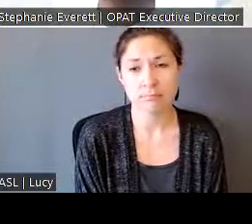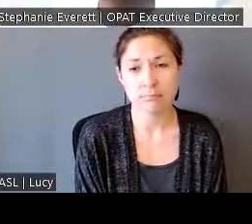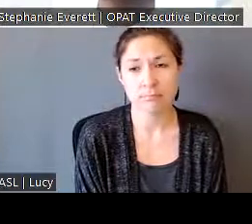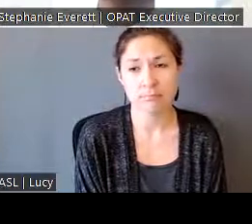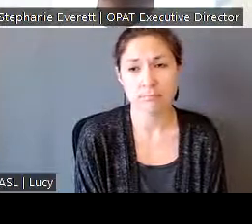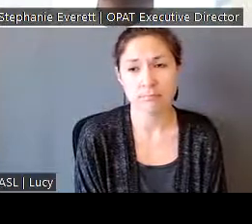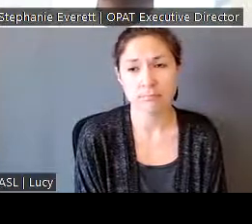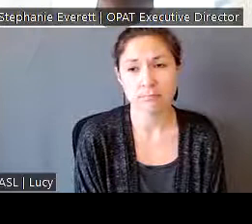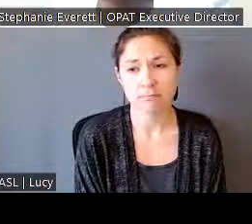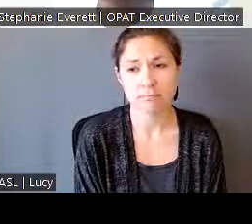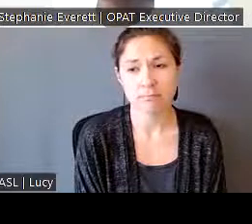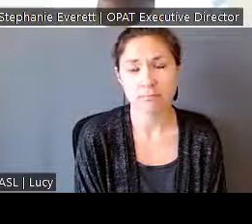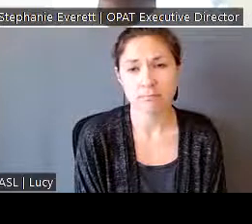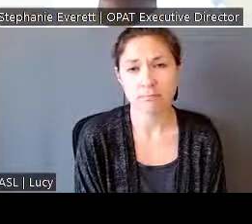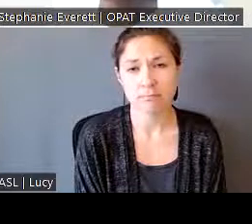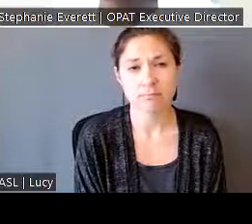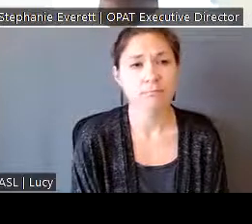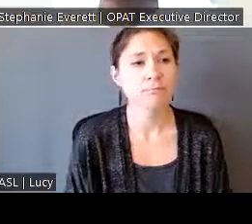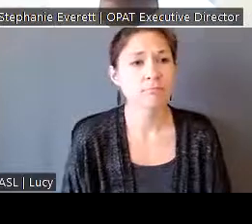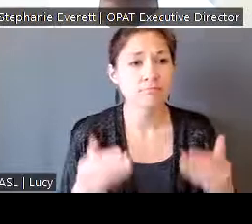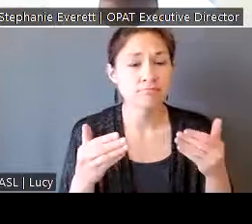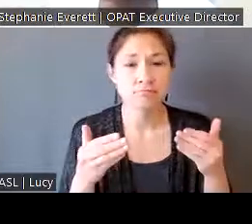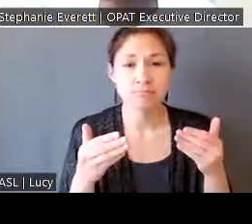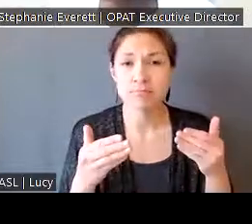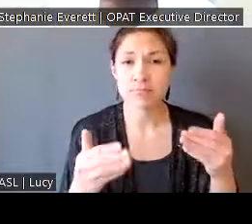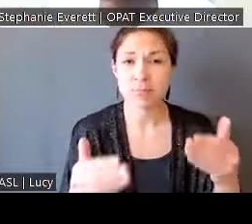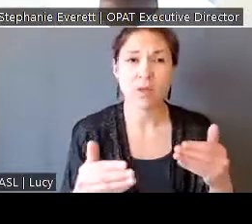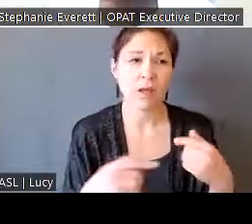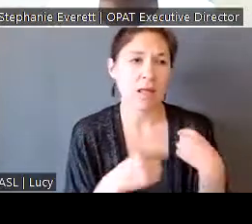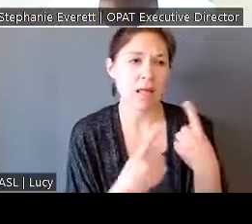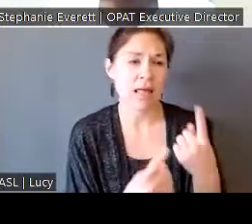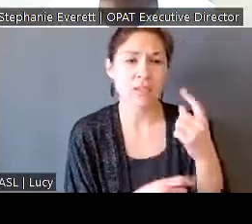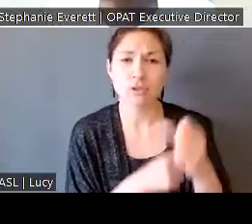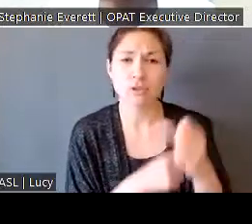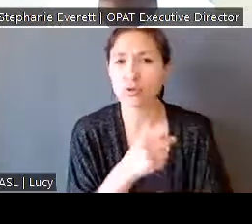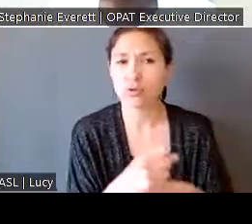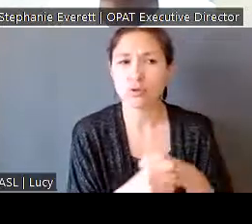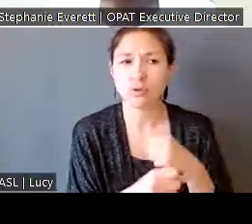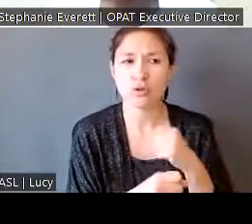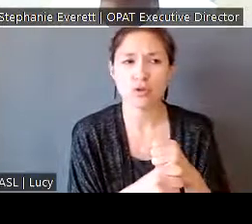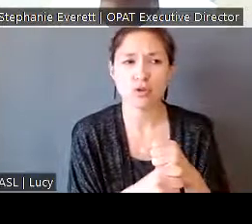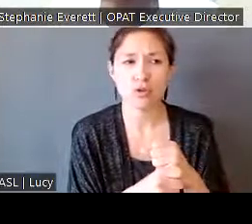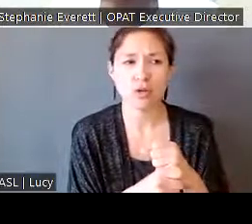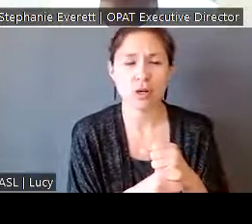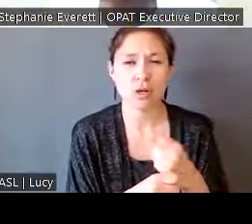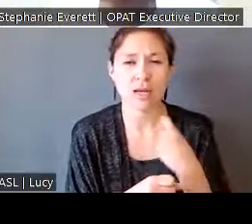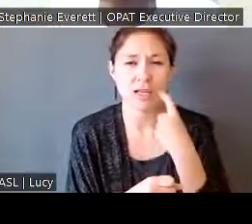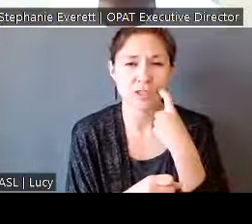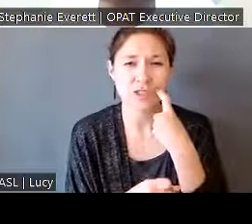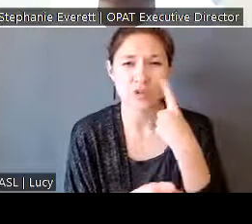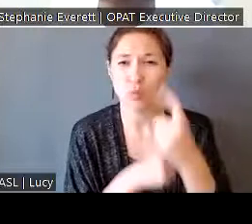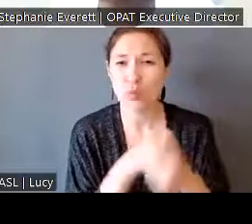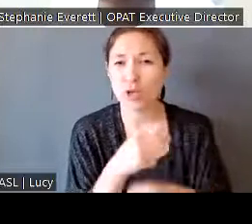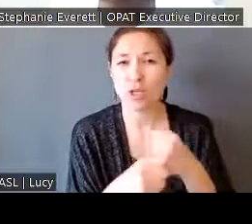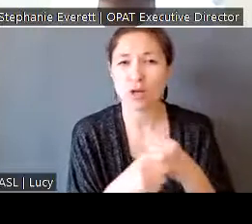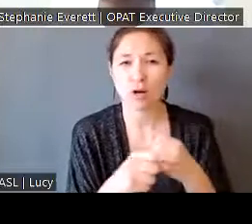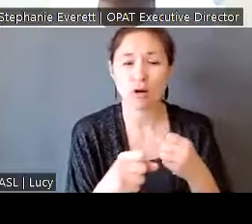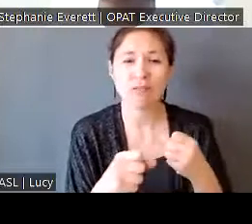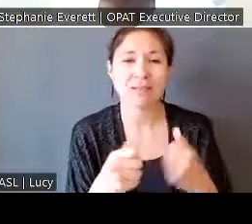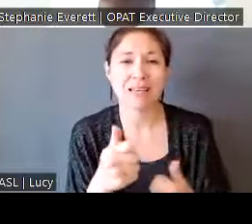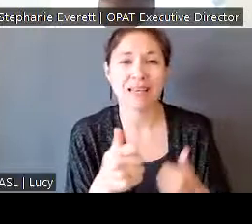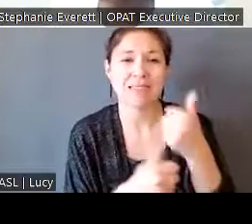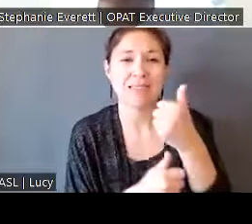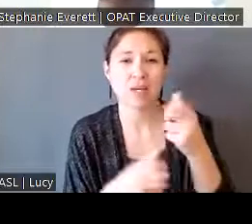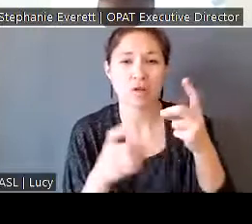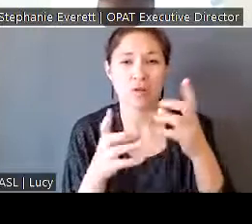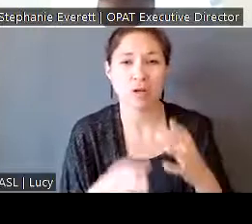done a lot of work in the last year. So I've had my 1-year anniversary as the executive director of the Office